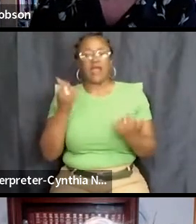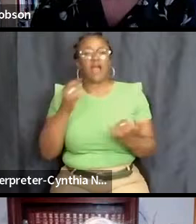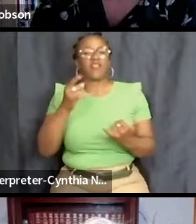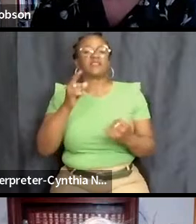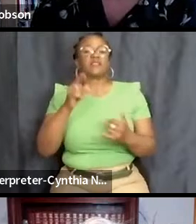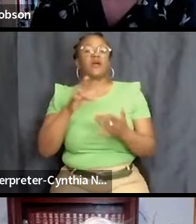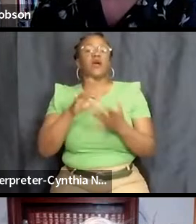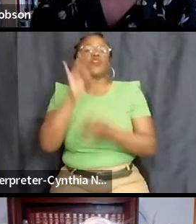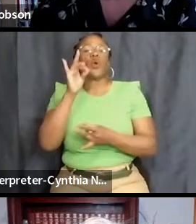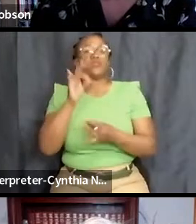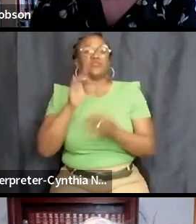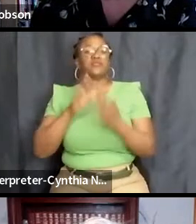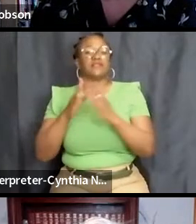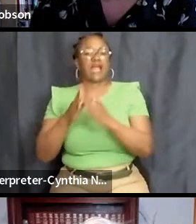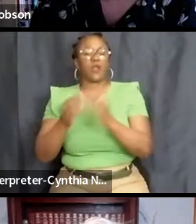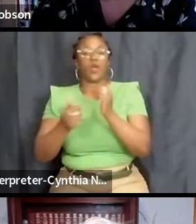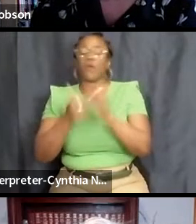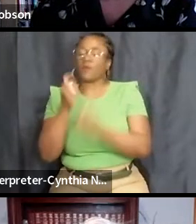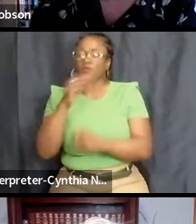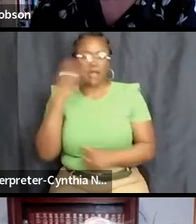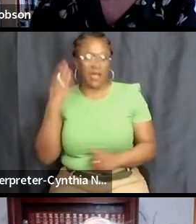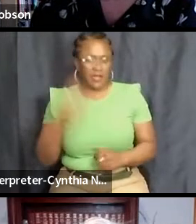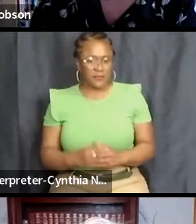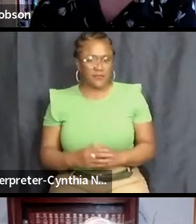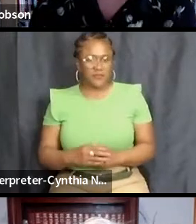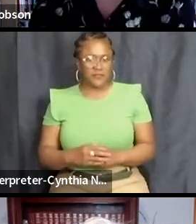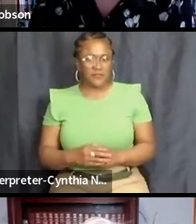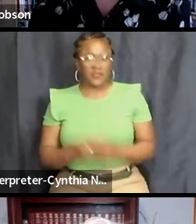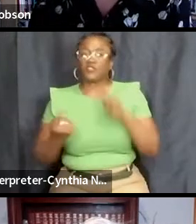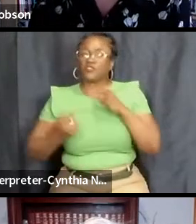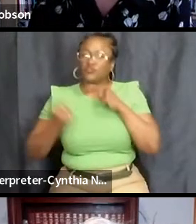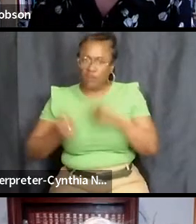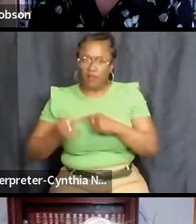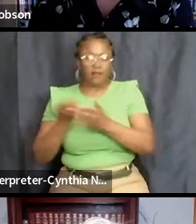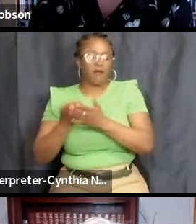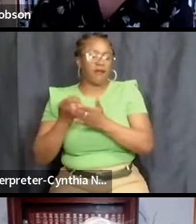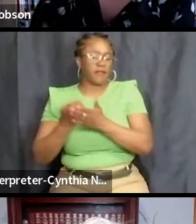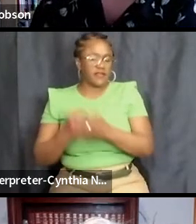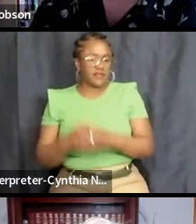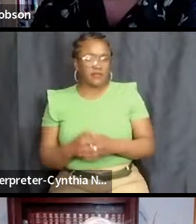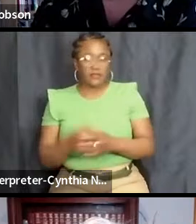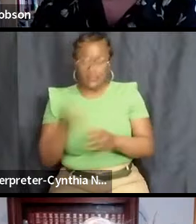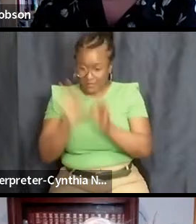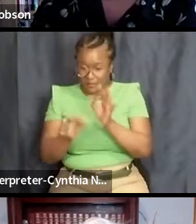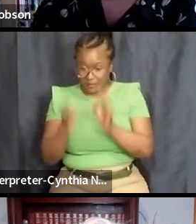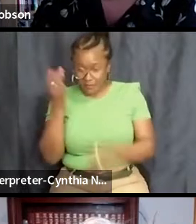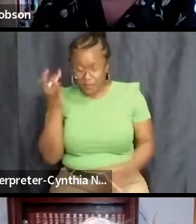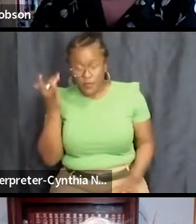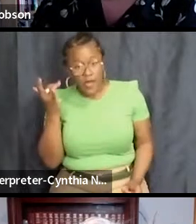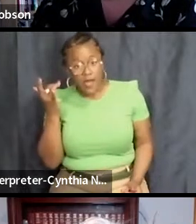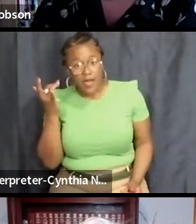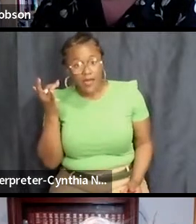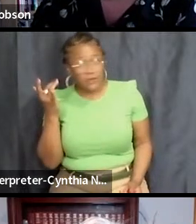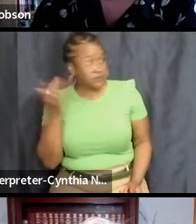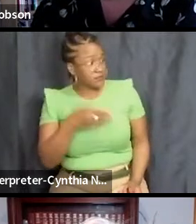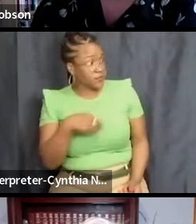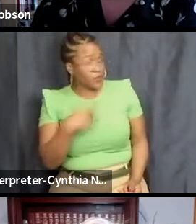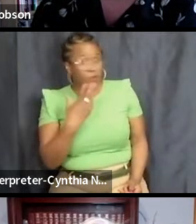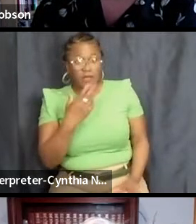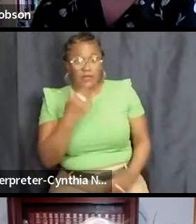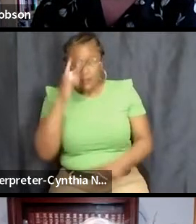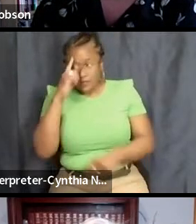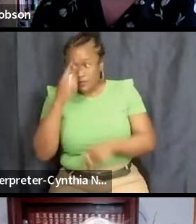town. It's majority black. It has a struggling economy. And this is simply because white